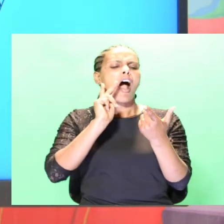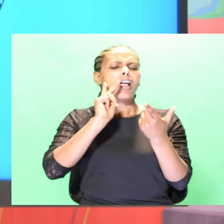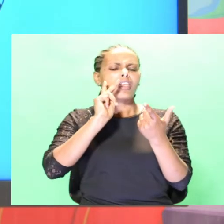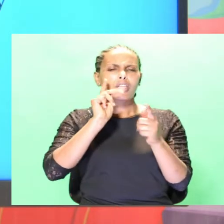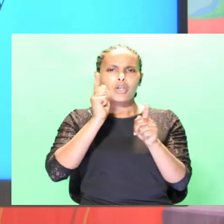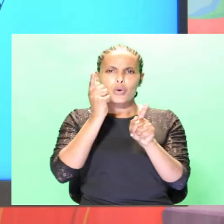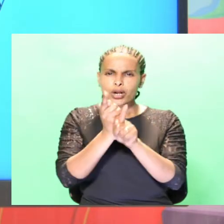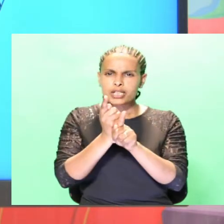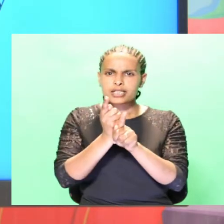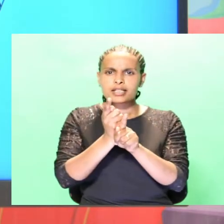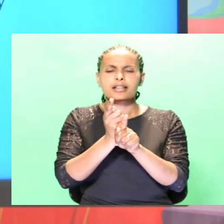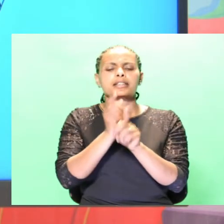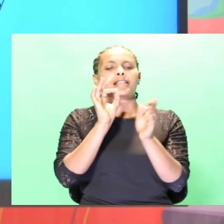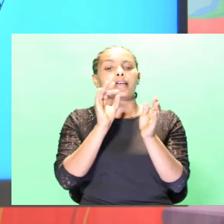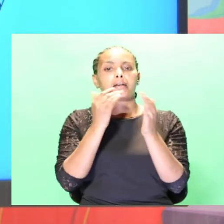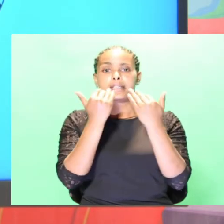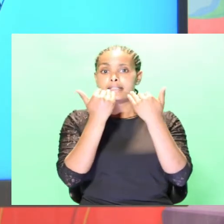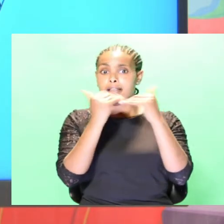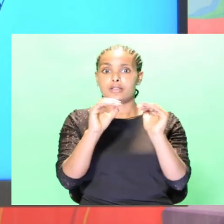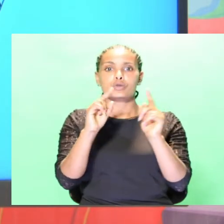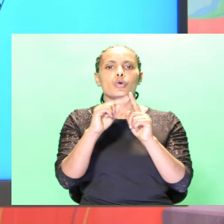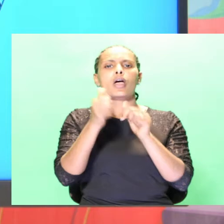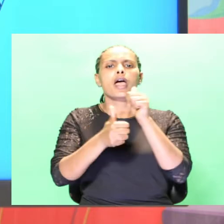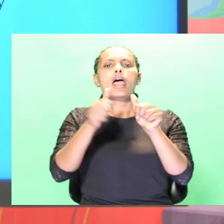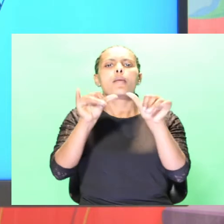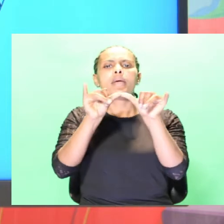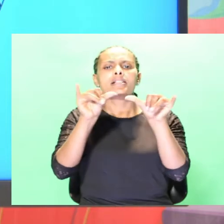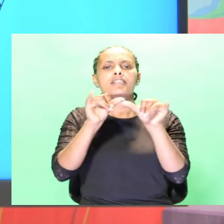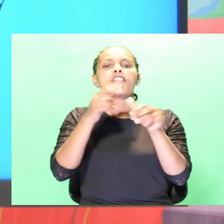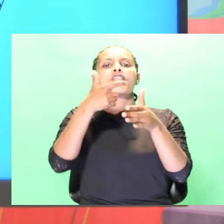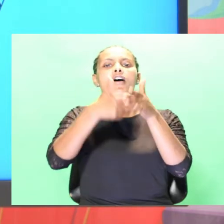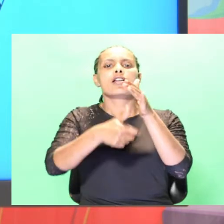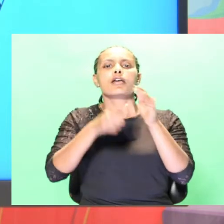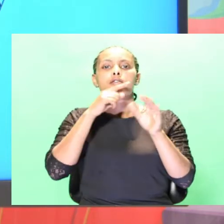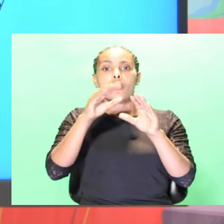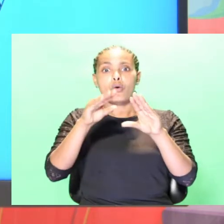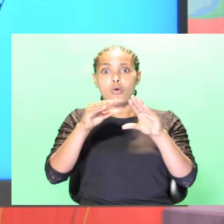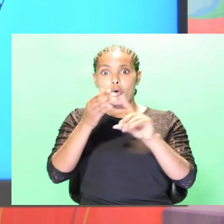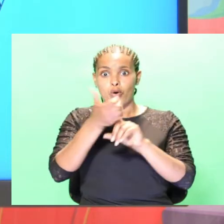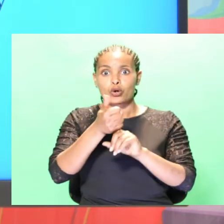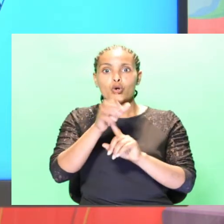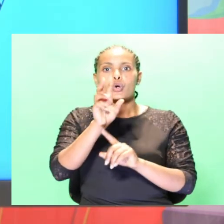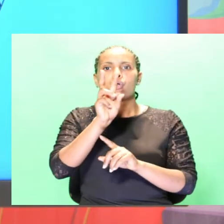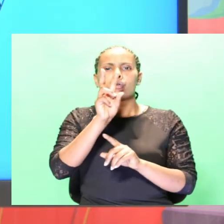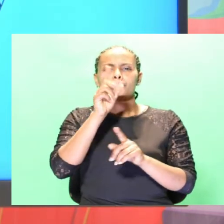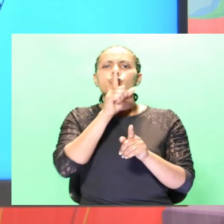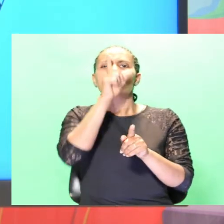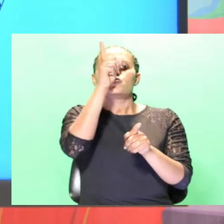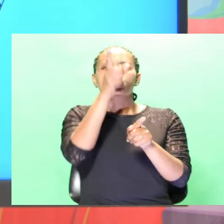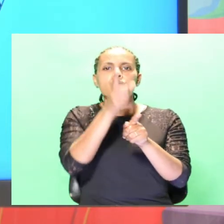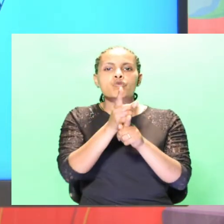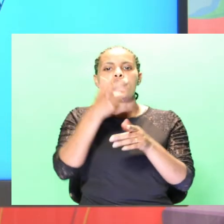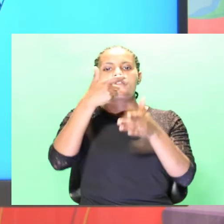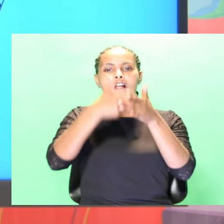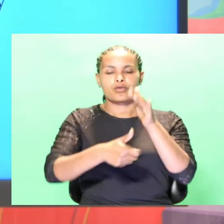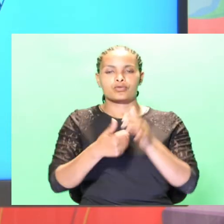Accuracy is the extent to which a measured value coincides with a true value.